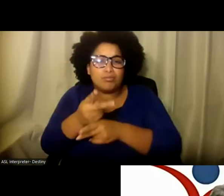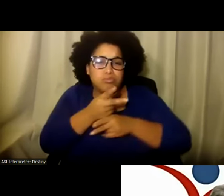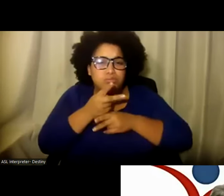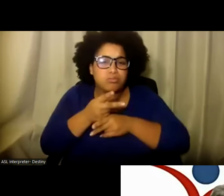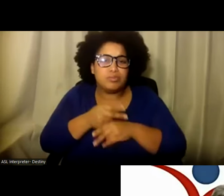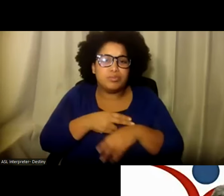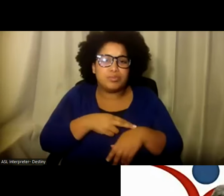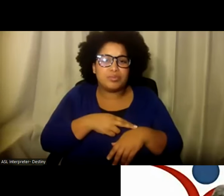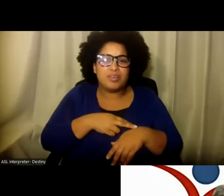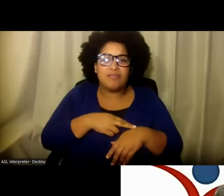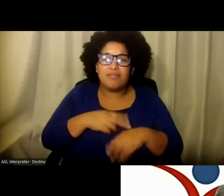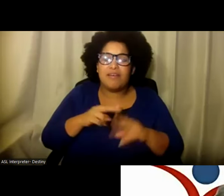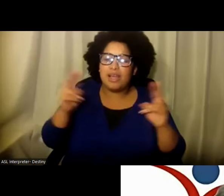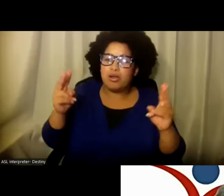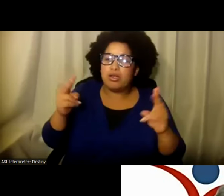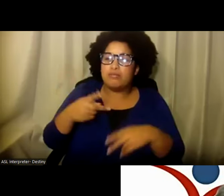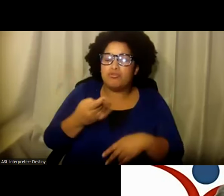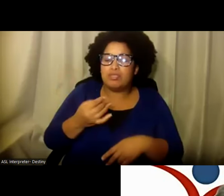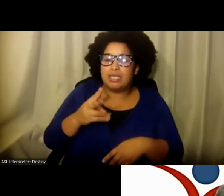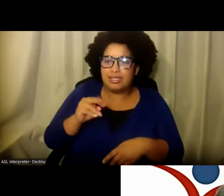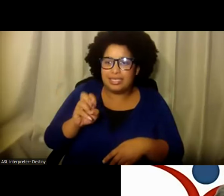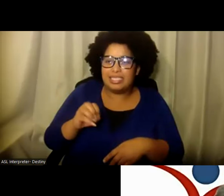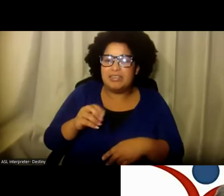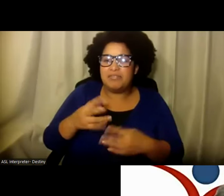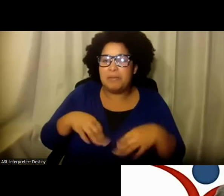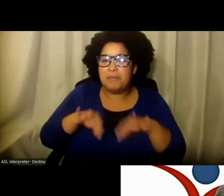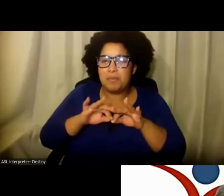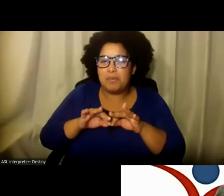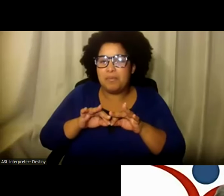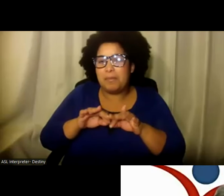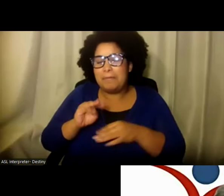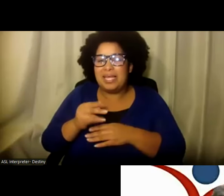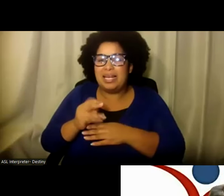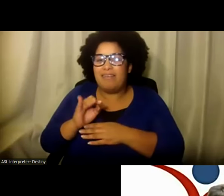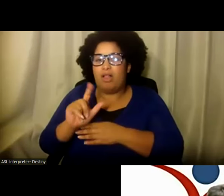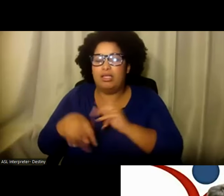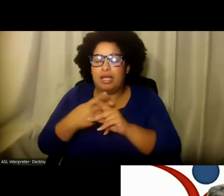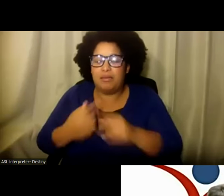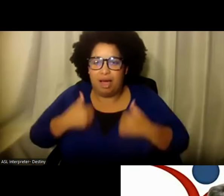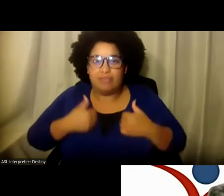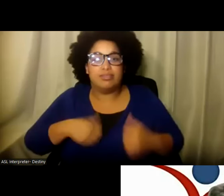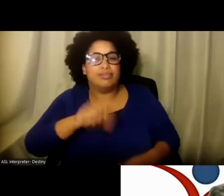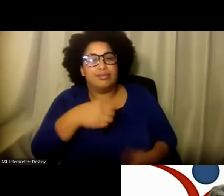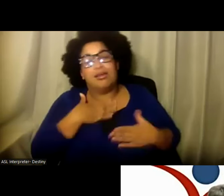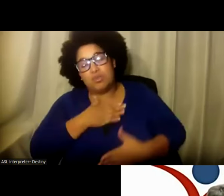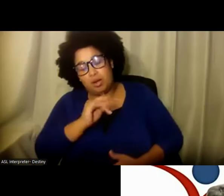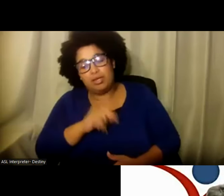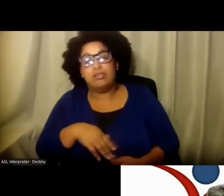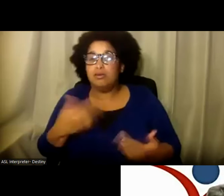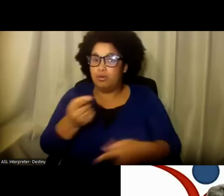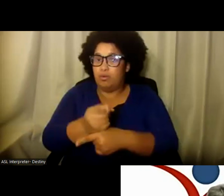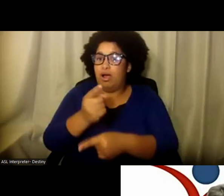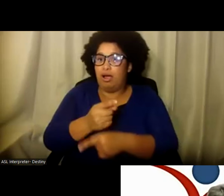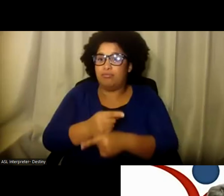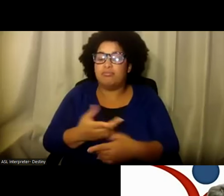productive, meaningful lives. I enjoy it. Great. Well, I think that kind of transitions us to kind of a few